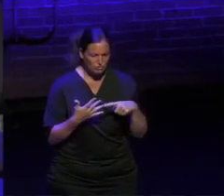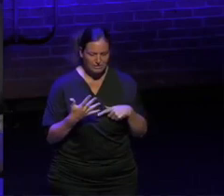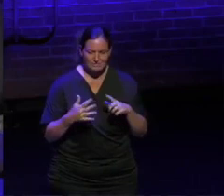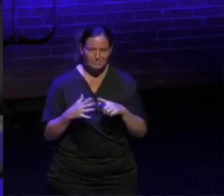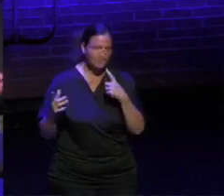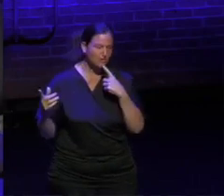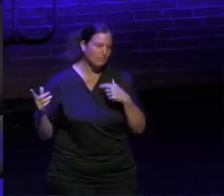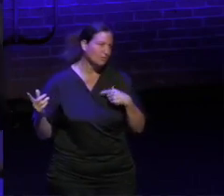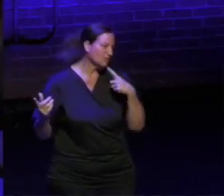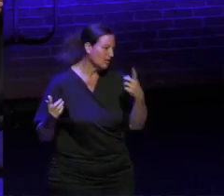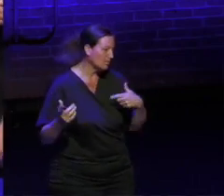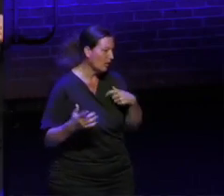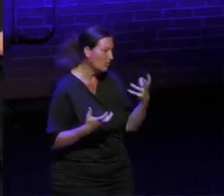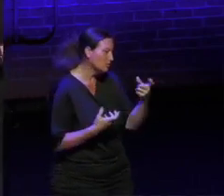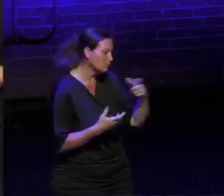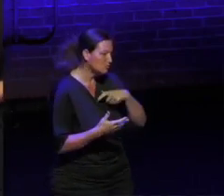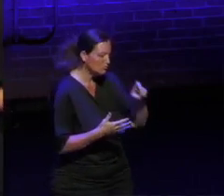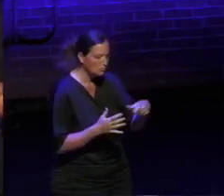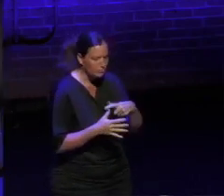going to tell you what I think you should be doing.